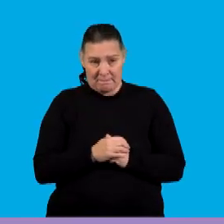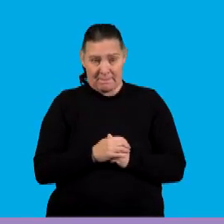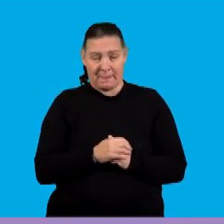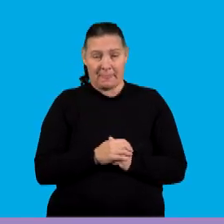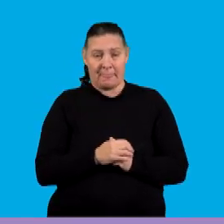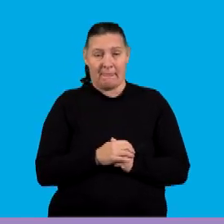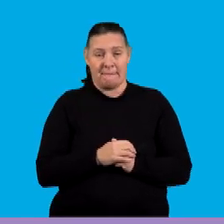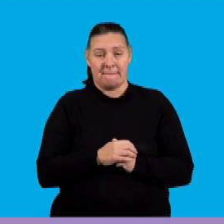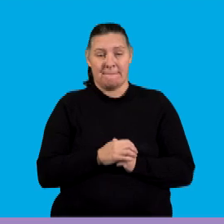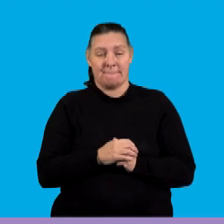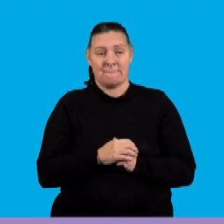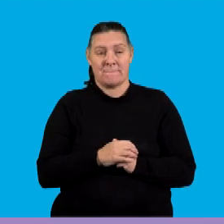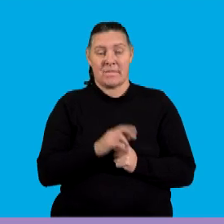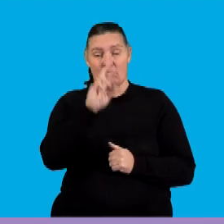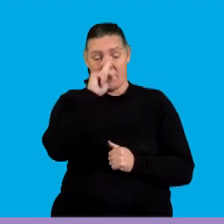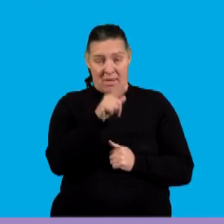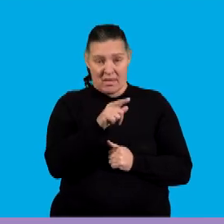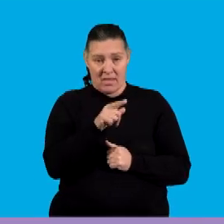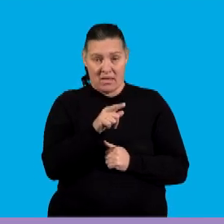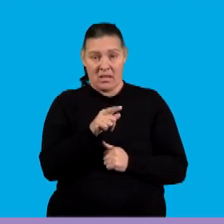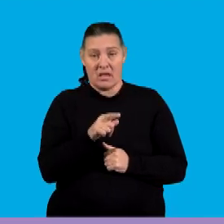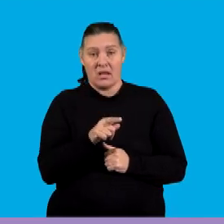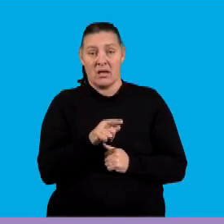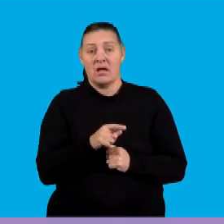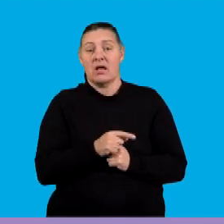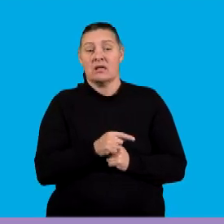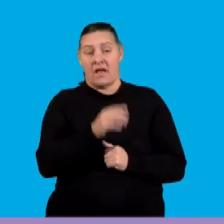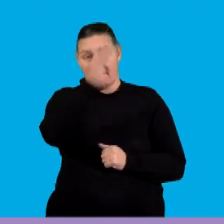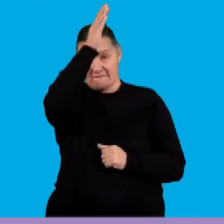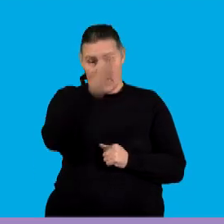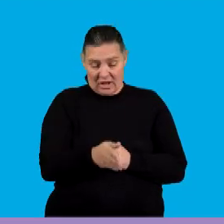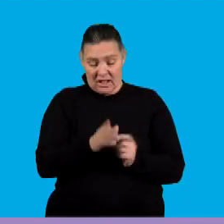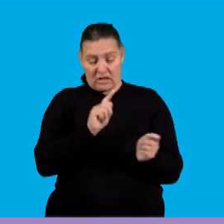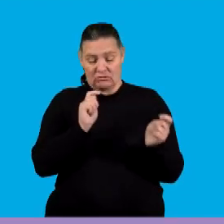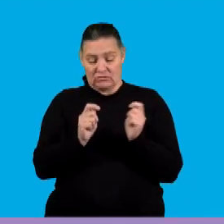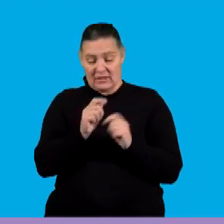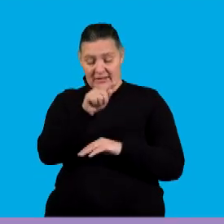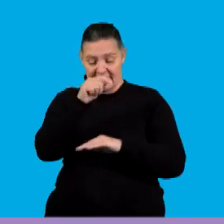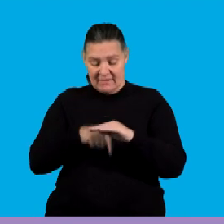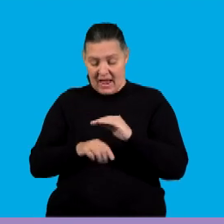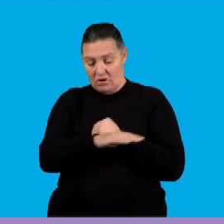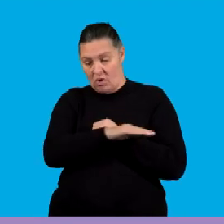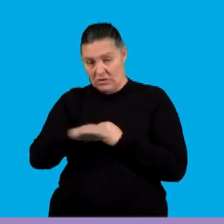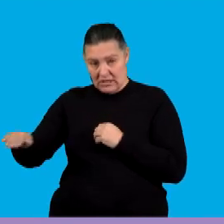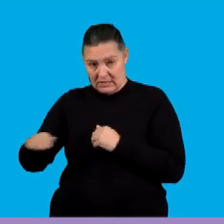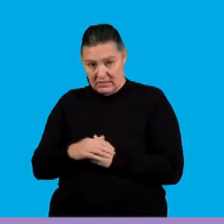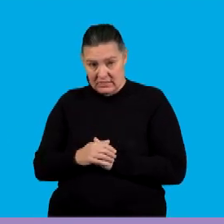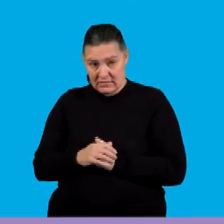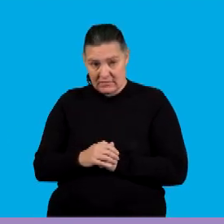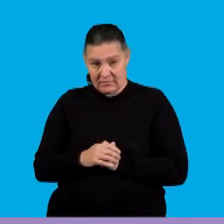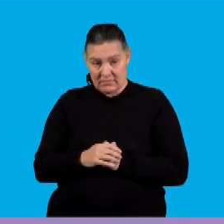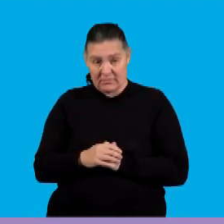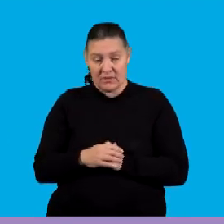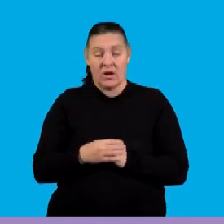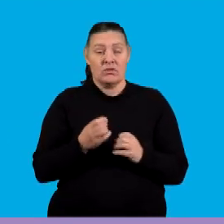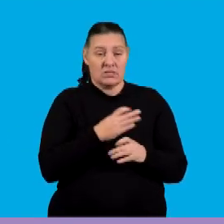here as well. Remember, it is the vertical change divided by the horizontal change. So let's start